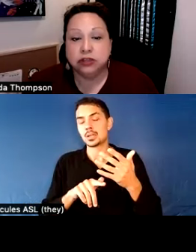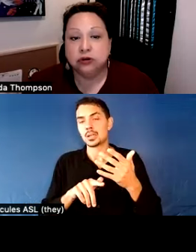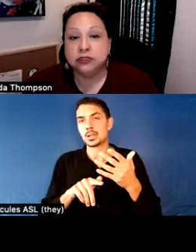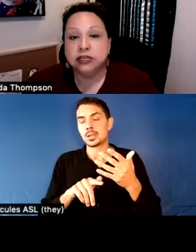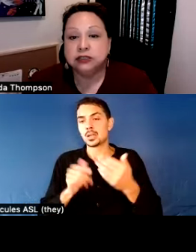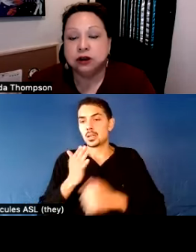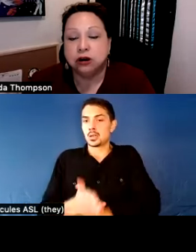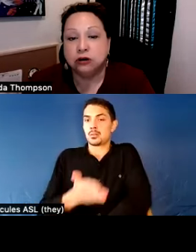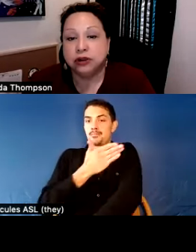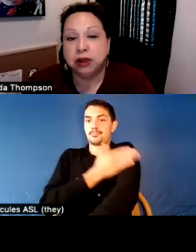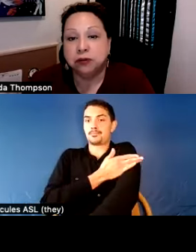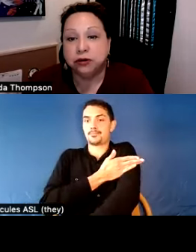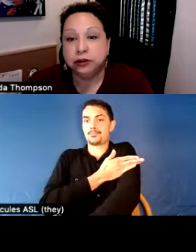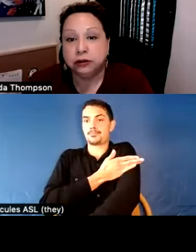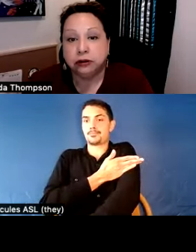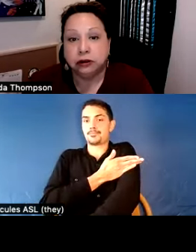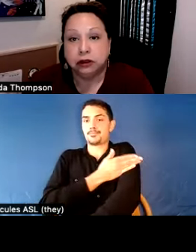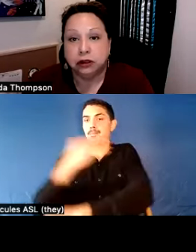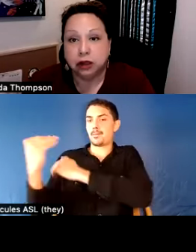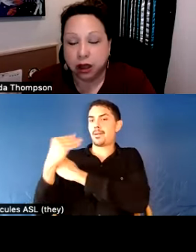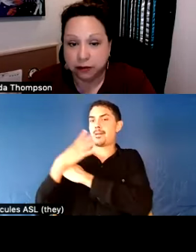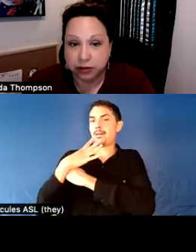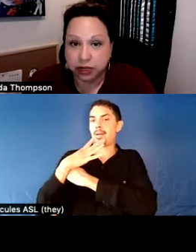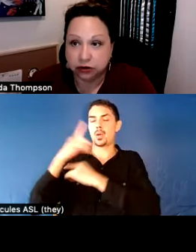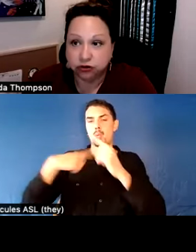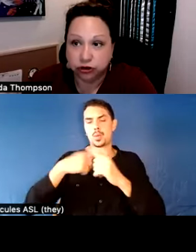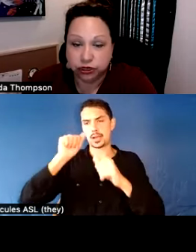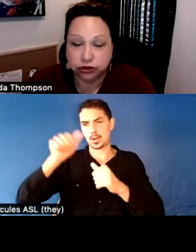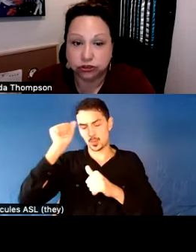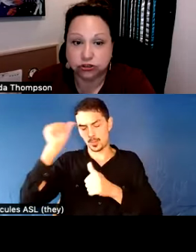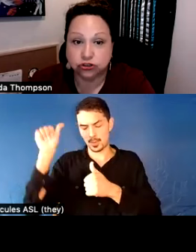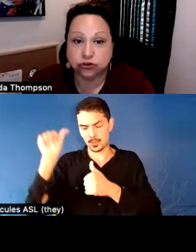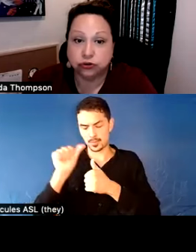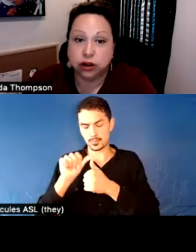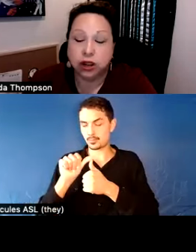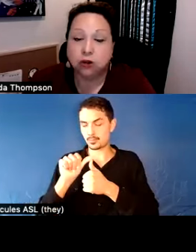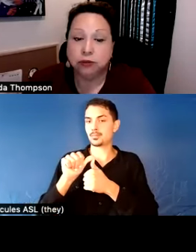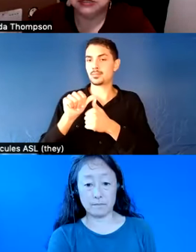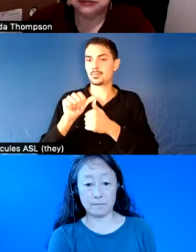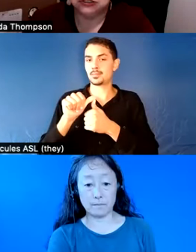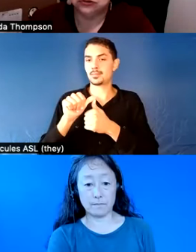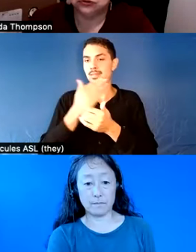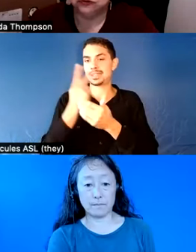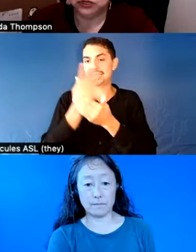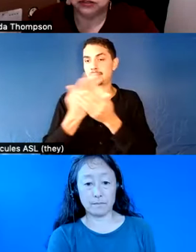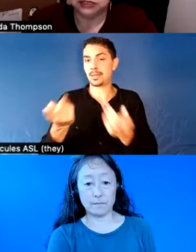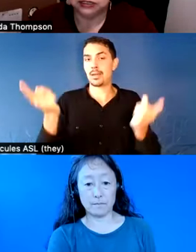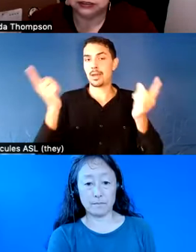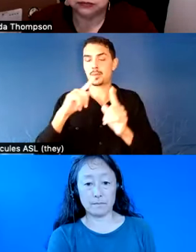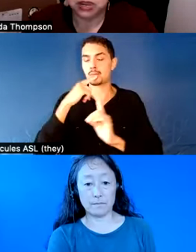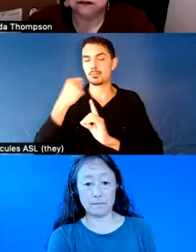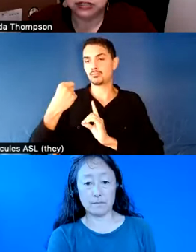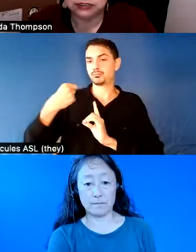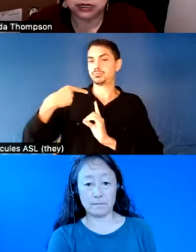when those things are remembered, it could help us to feel